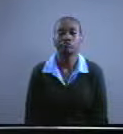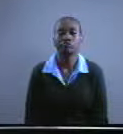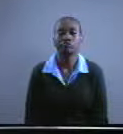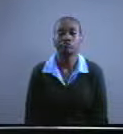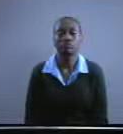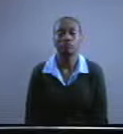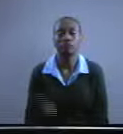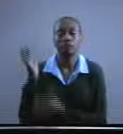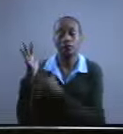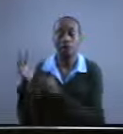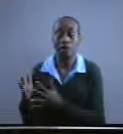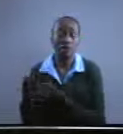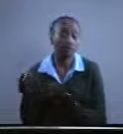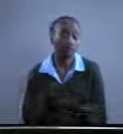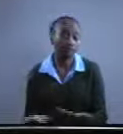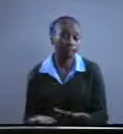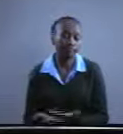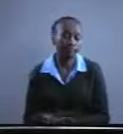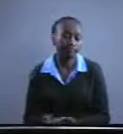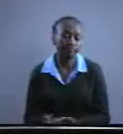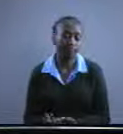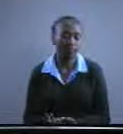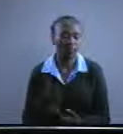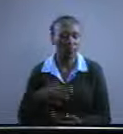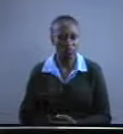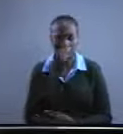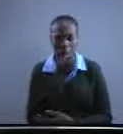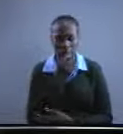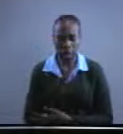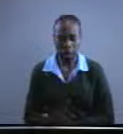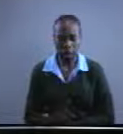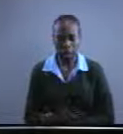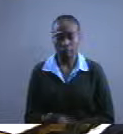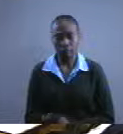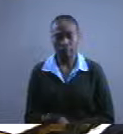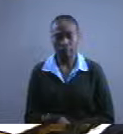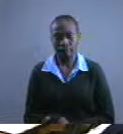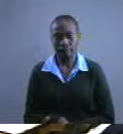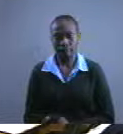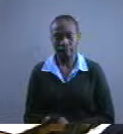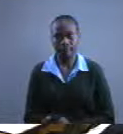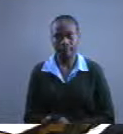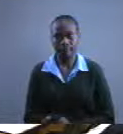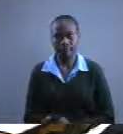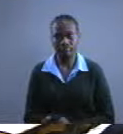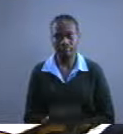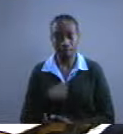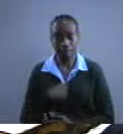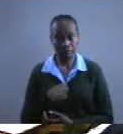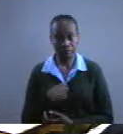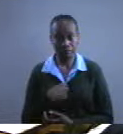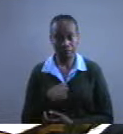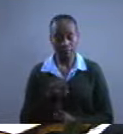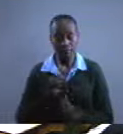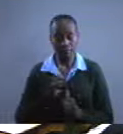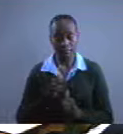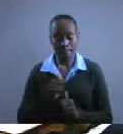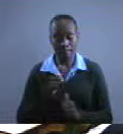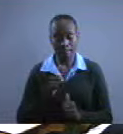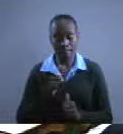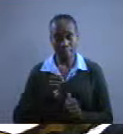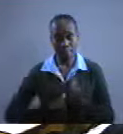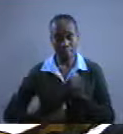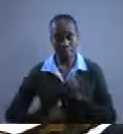No, Speaker, in fact, let me say that I'm acting on behalf of